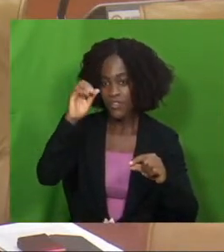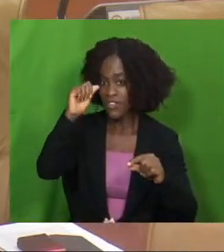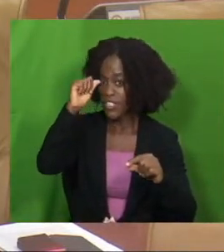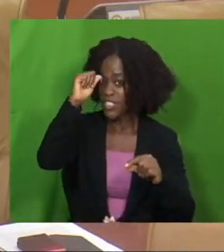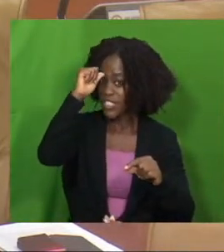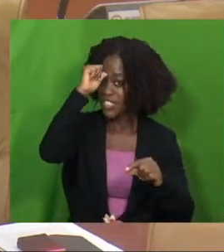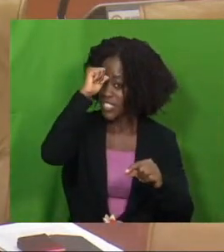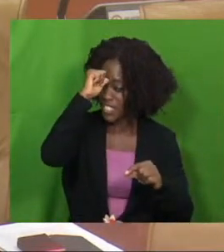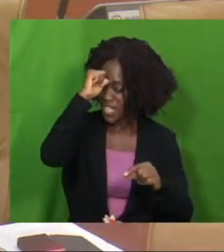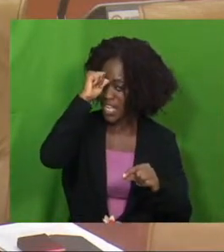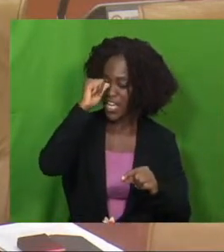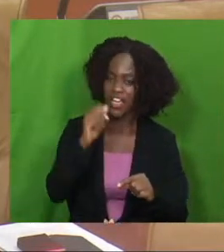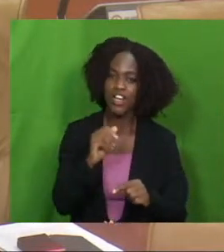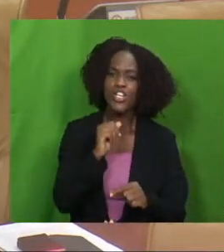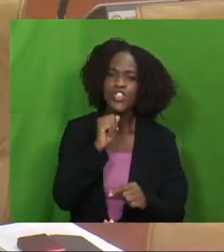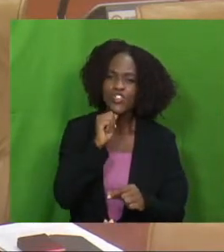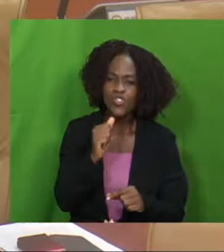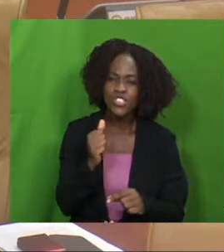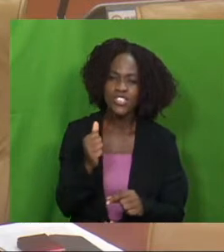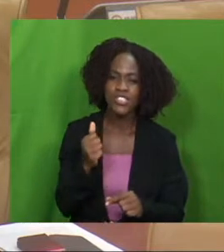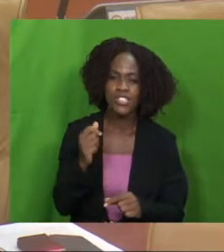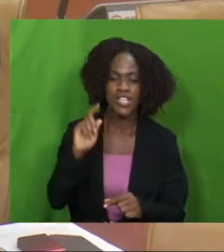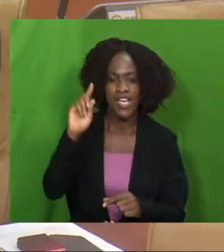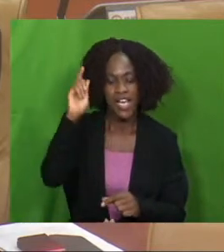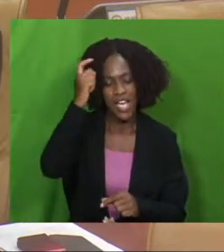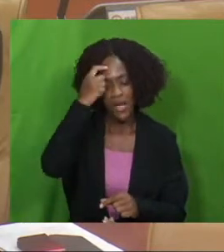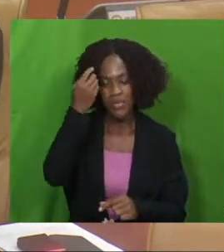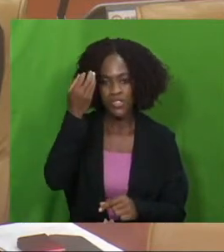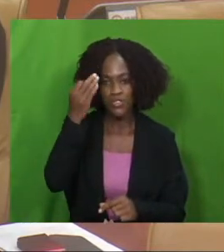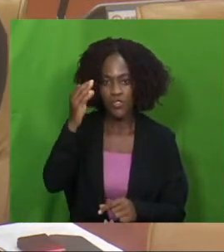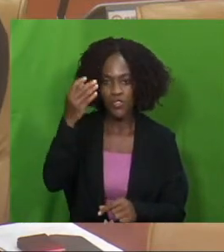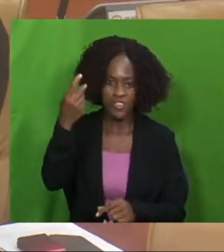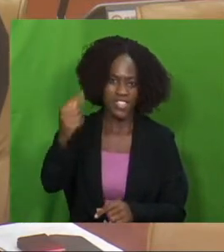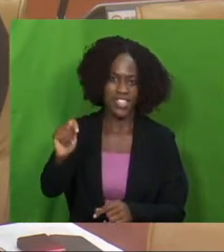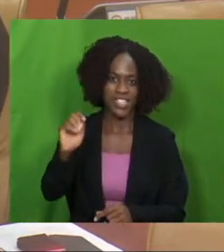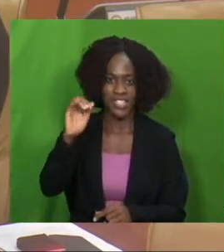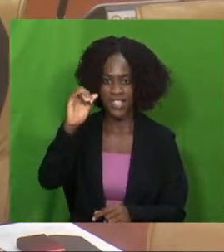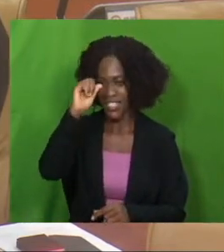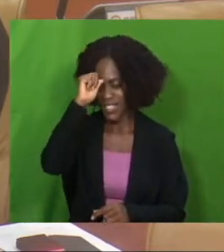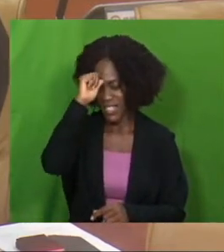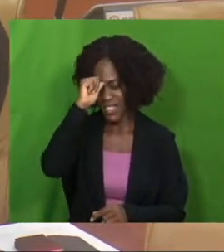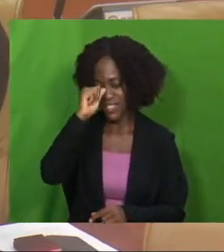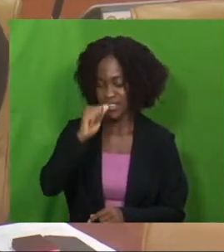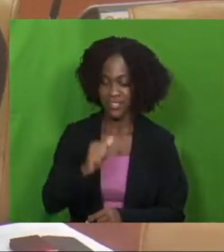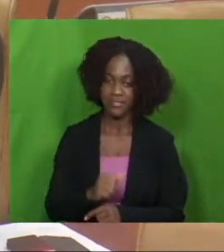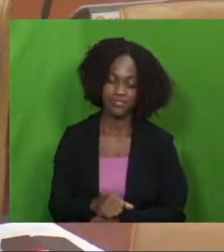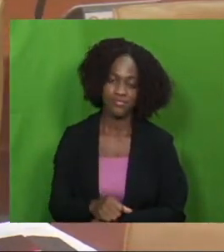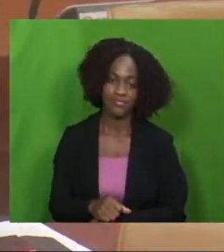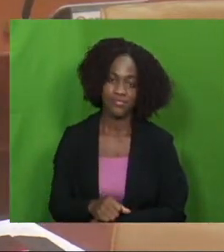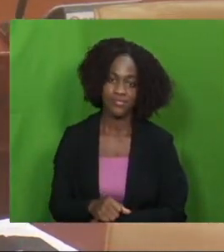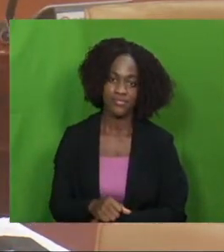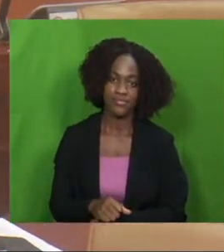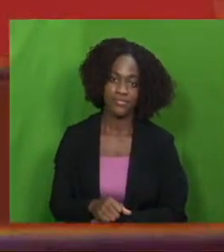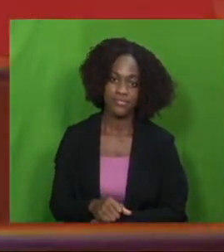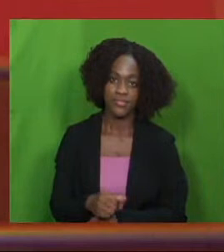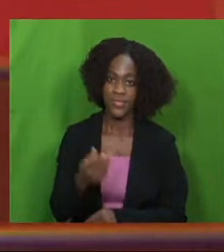of the India. So if the could be deleted accordingly. Thank you, Mr. Speaker.